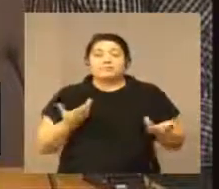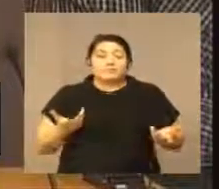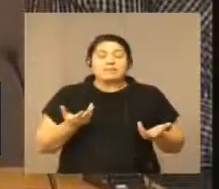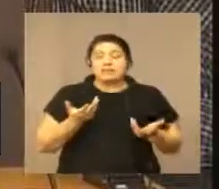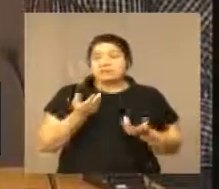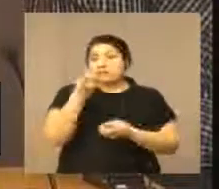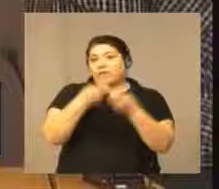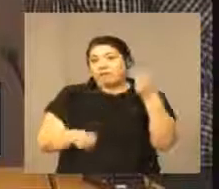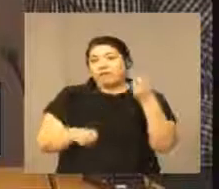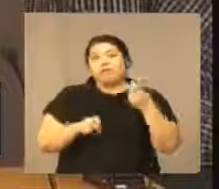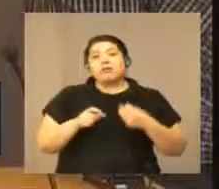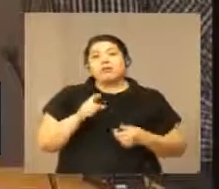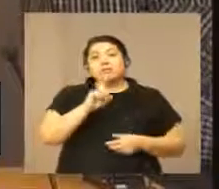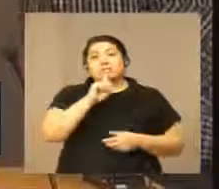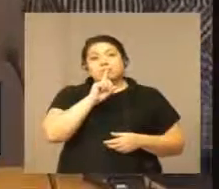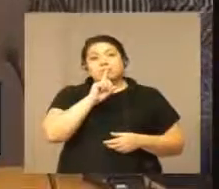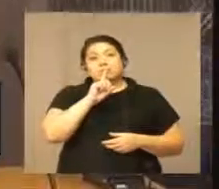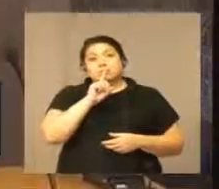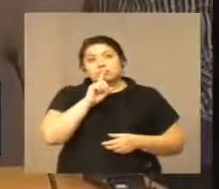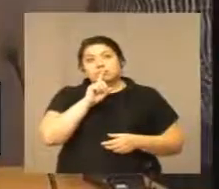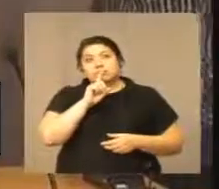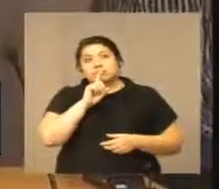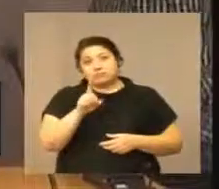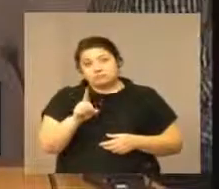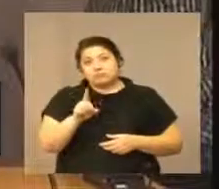I'm sure that there is a lot of